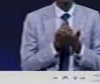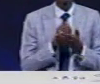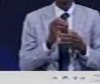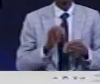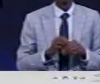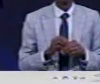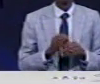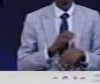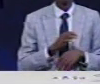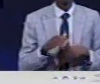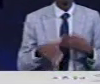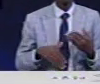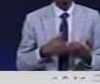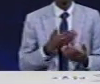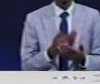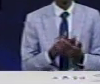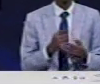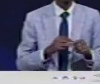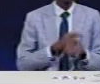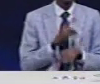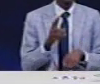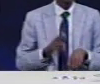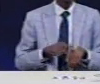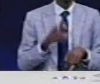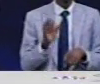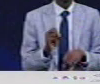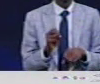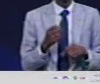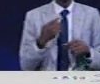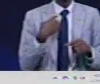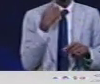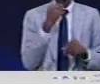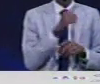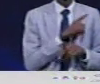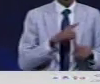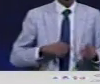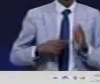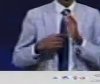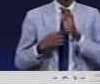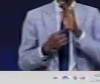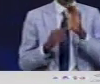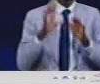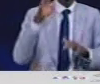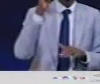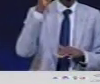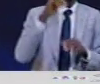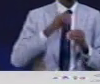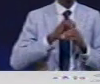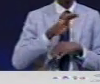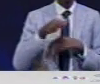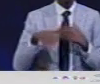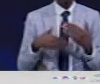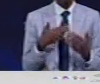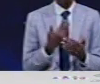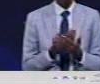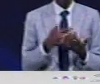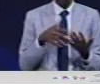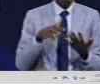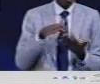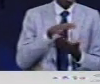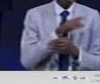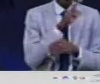this nation. And God will break every barrier. God will break down every